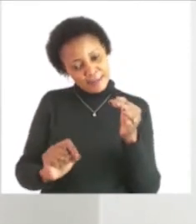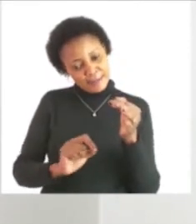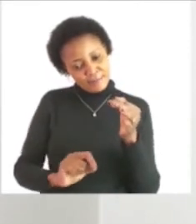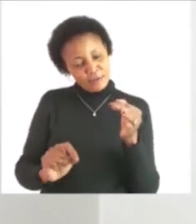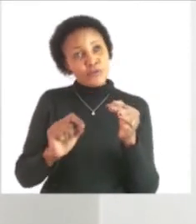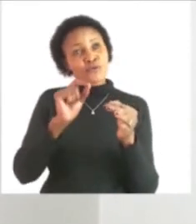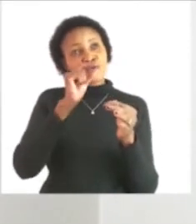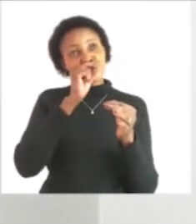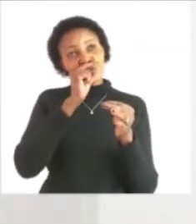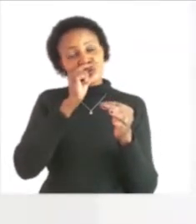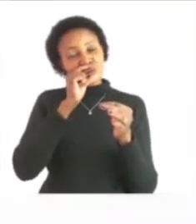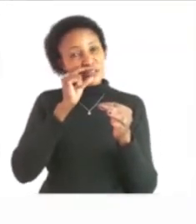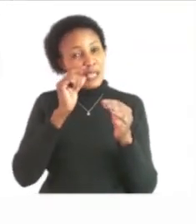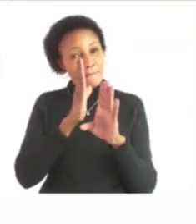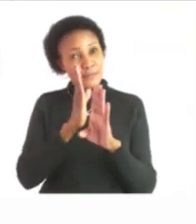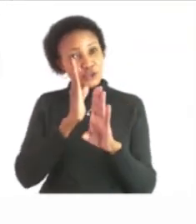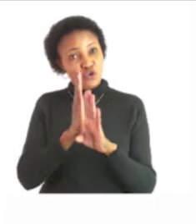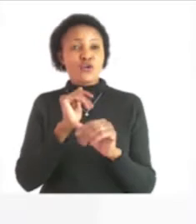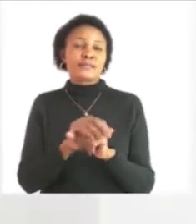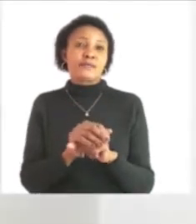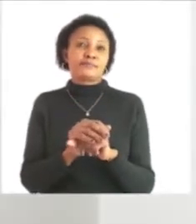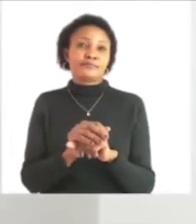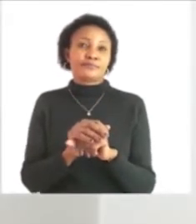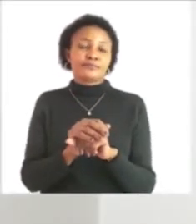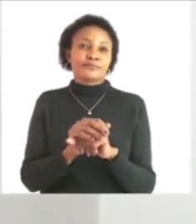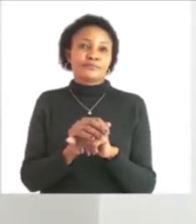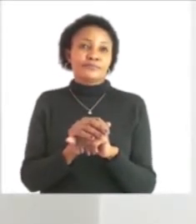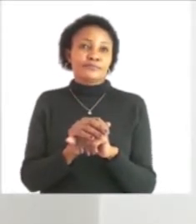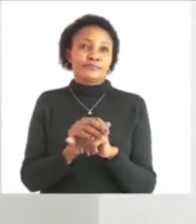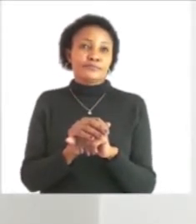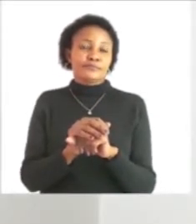on the lines that are provided.